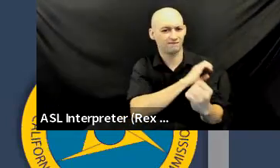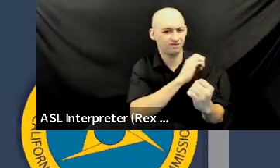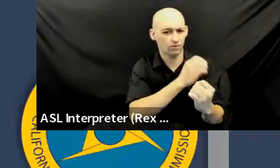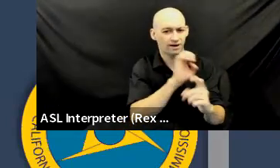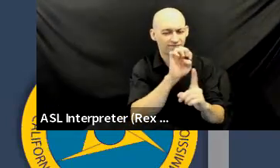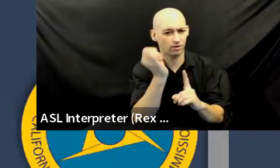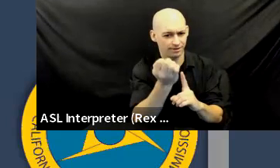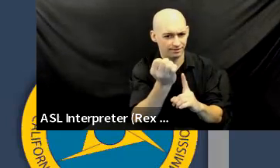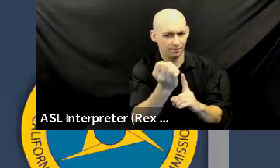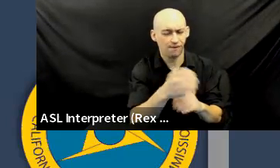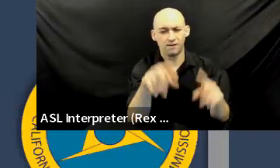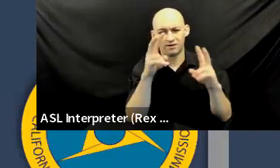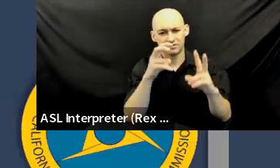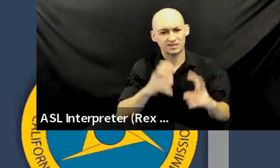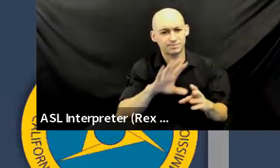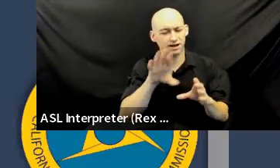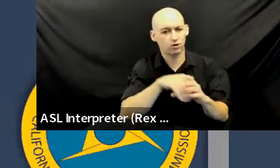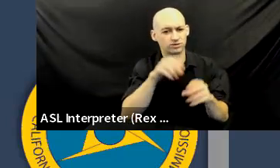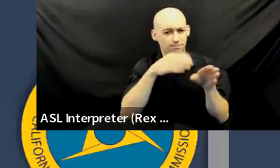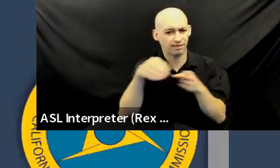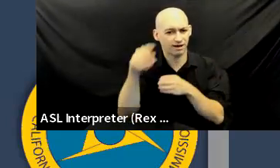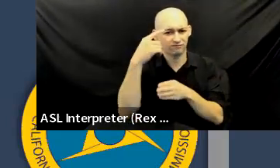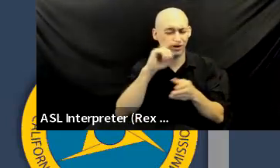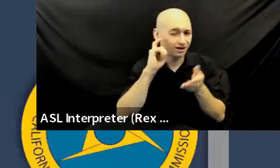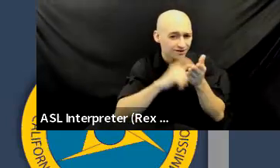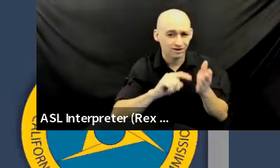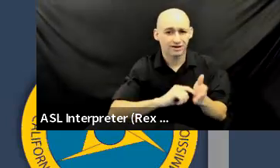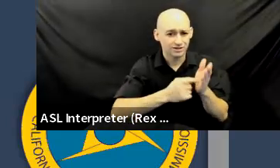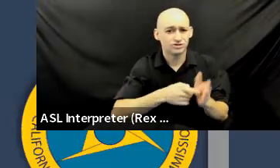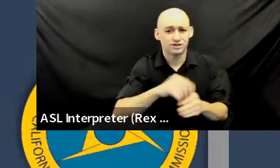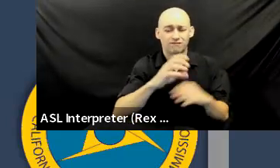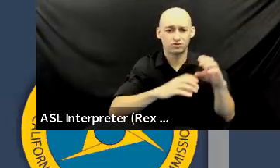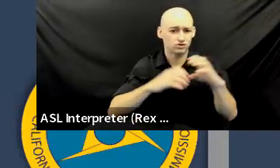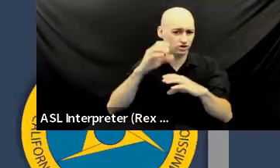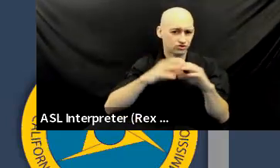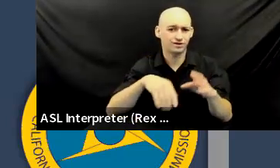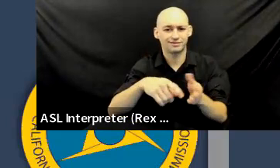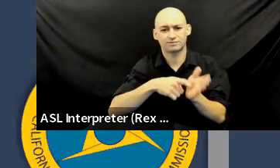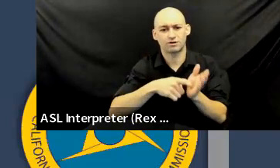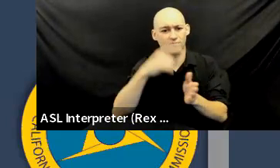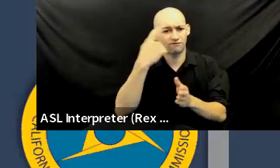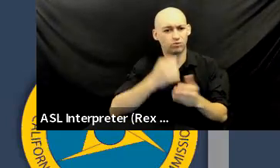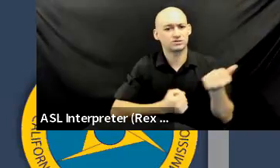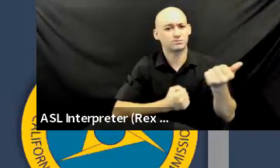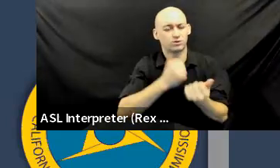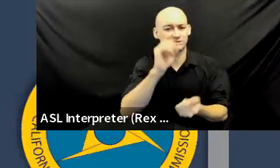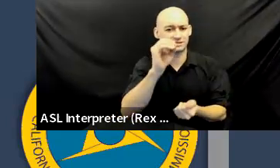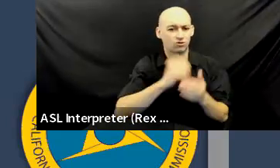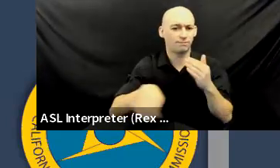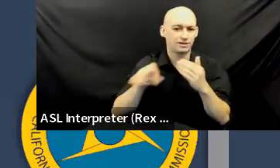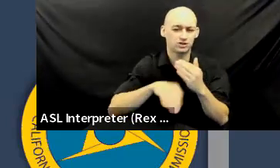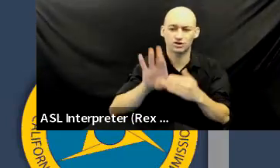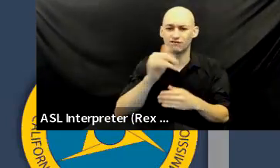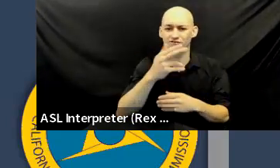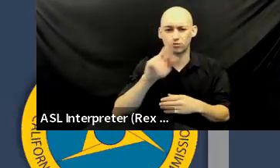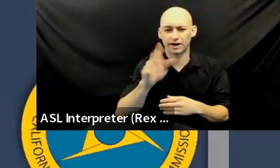The assessment includes a plan for identifying the initial infrastructure needed to support zero-emission freight and the next